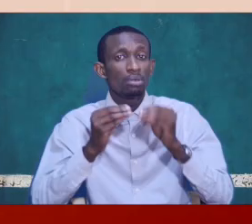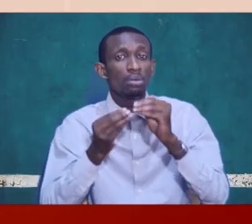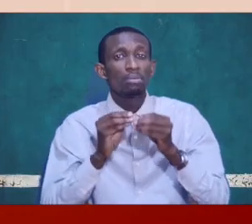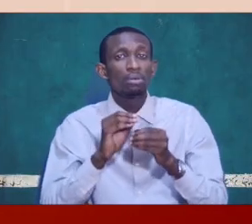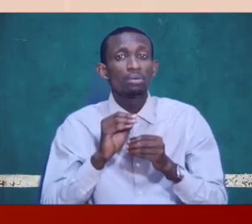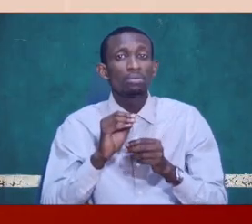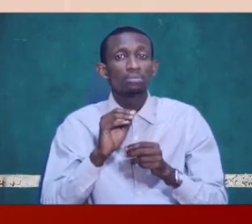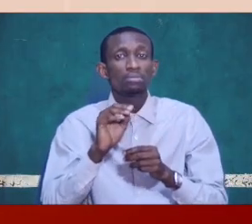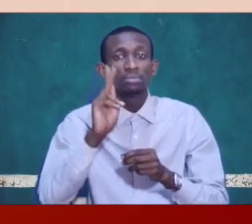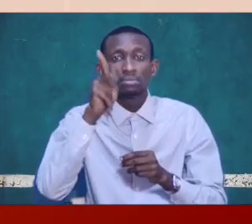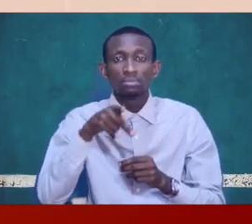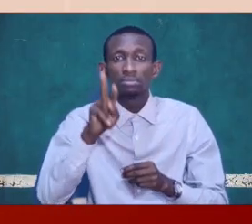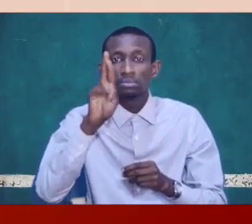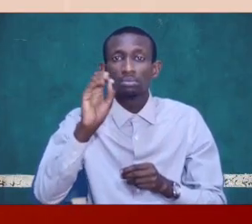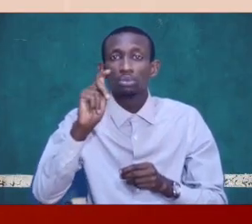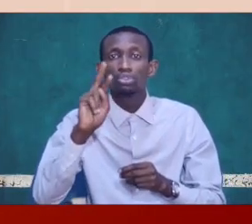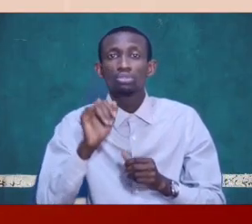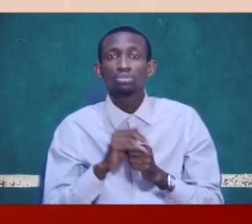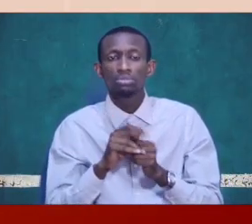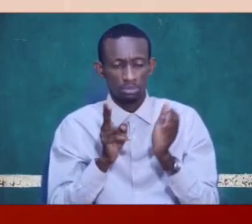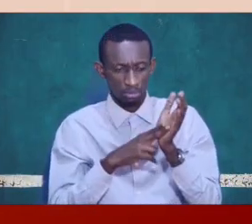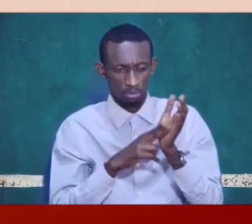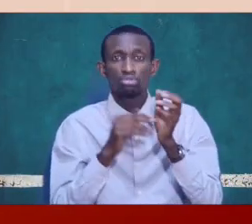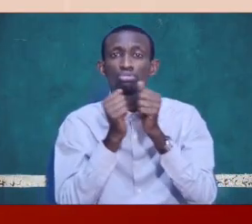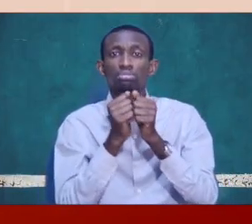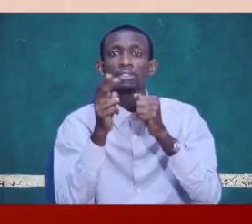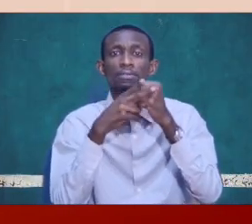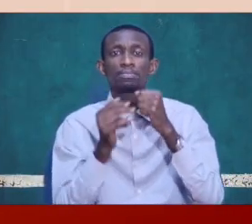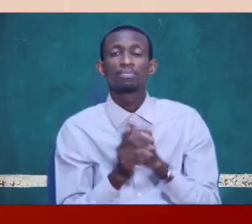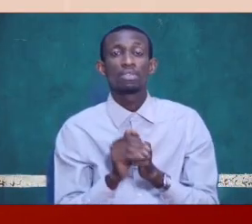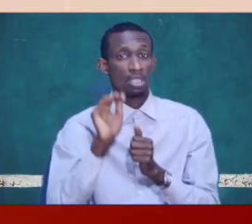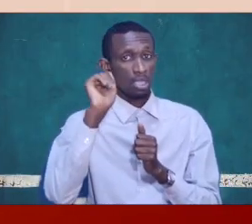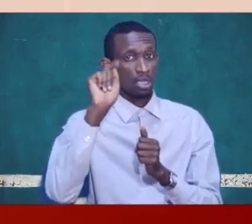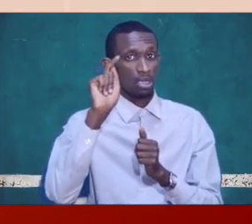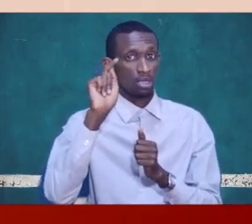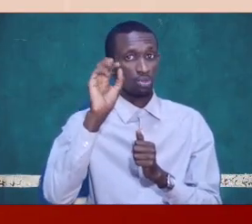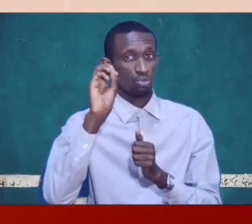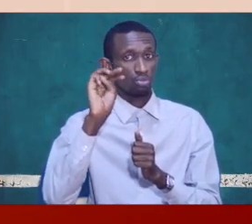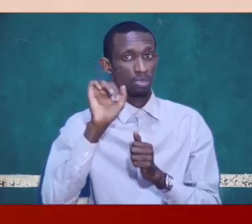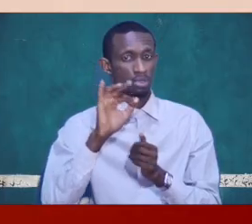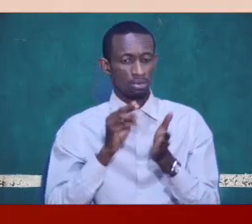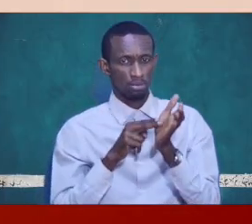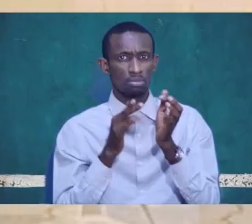protons? The number of protons is equal to 17, so the atomic number is